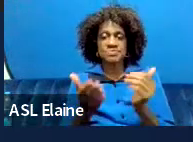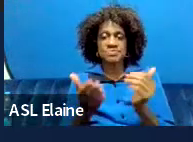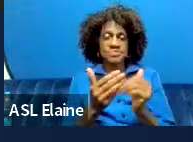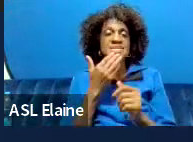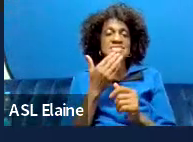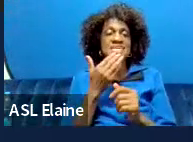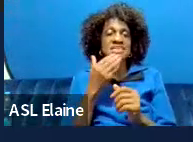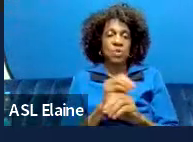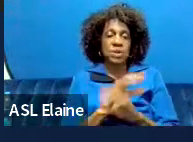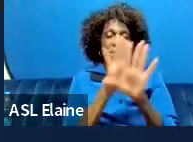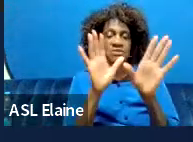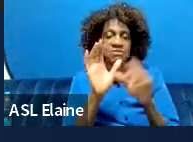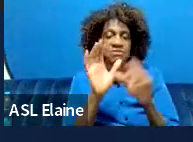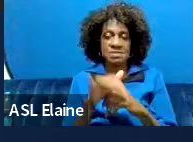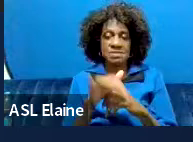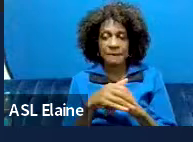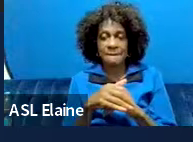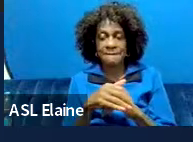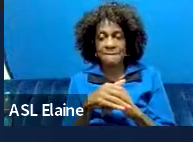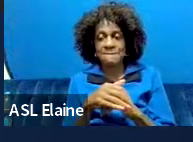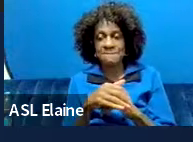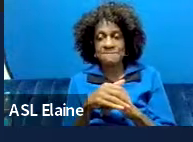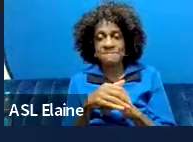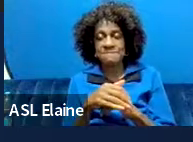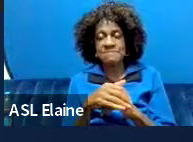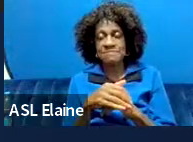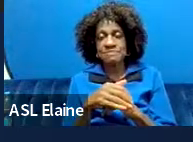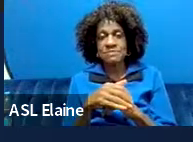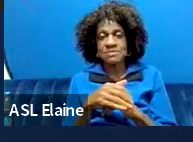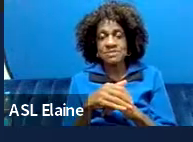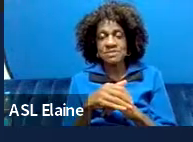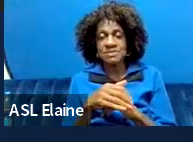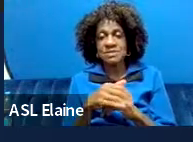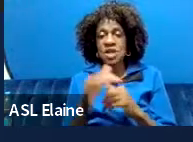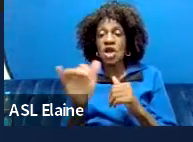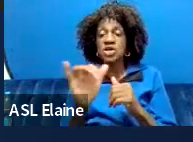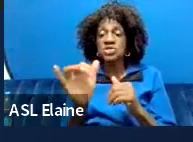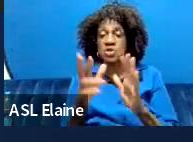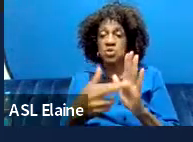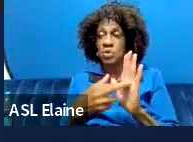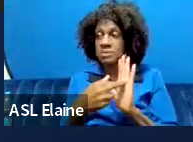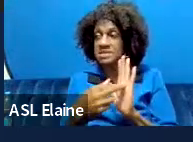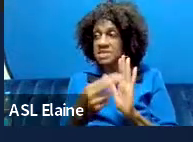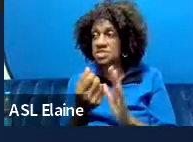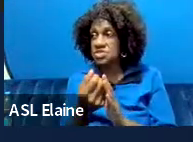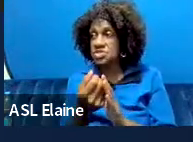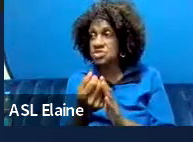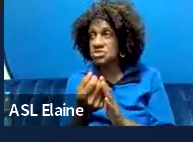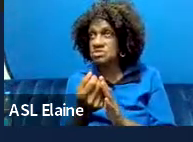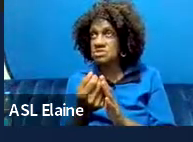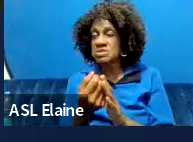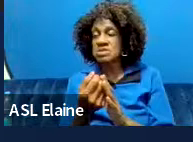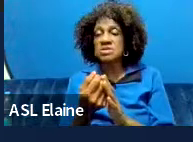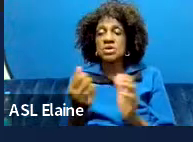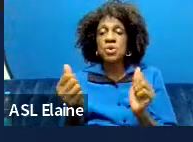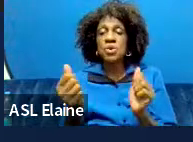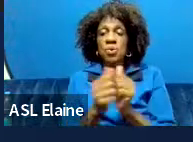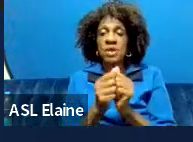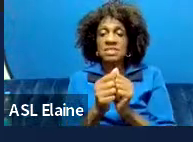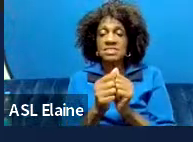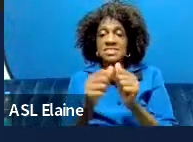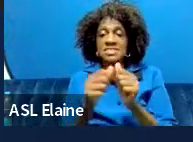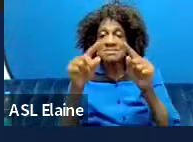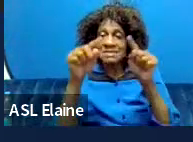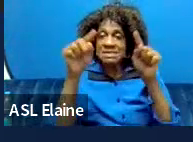that. And as well as the recommendations with with signs